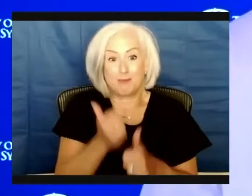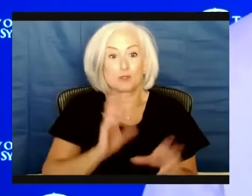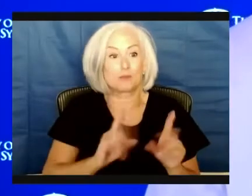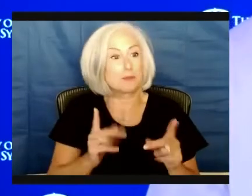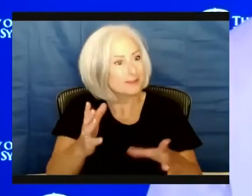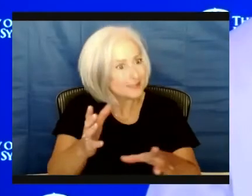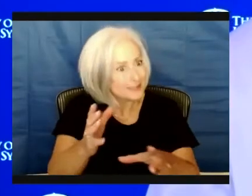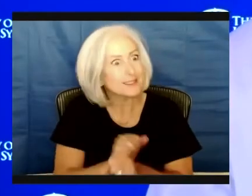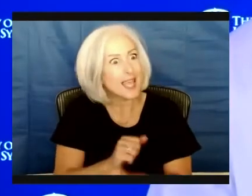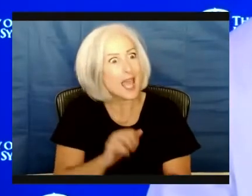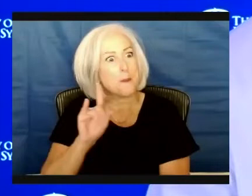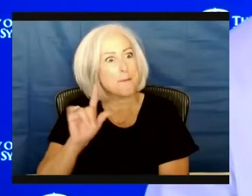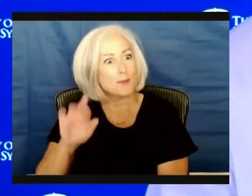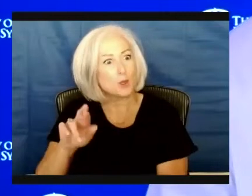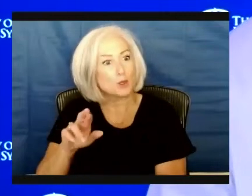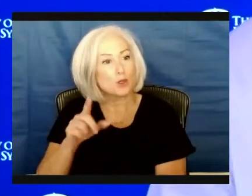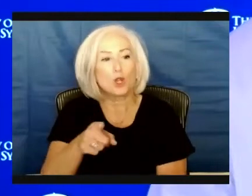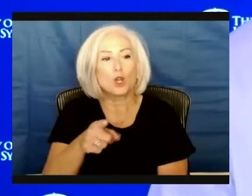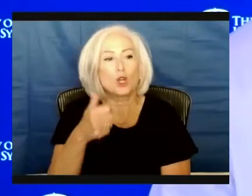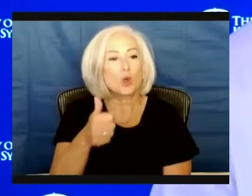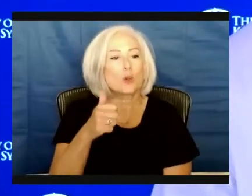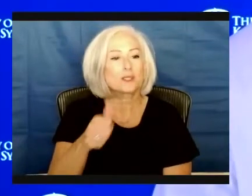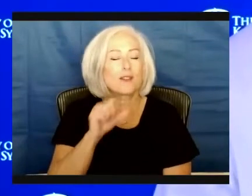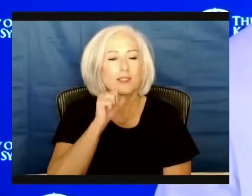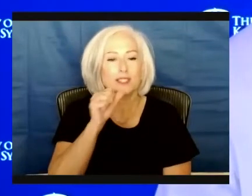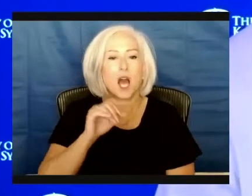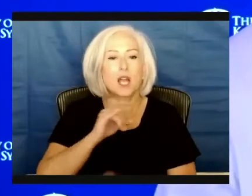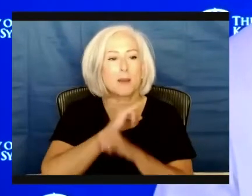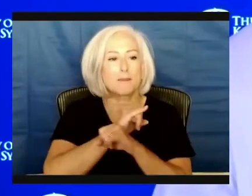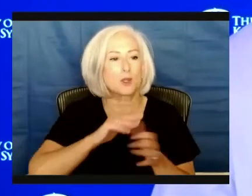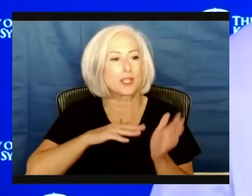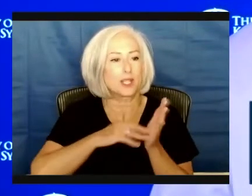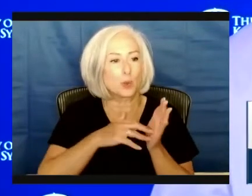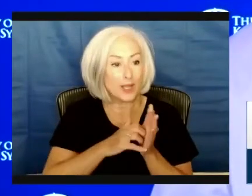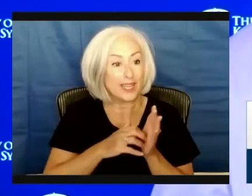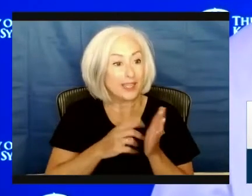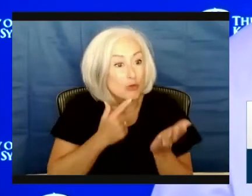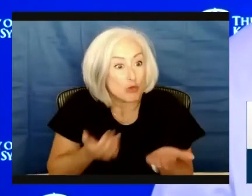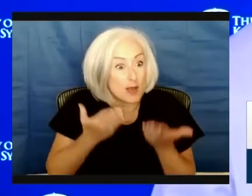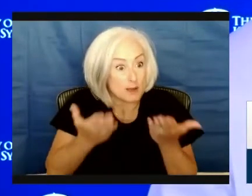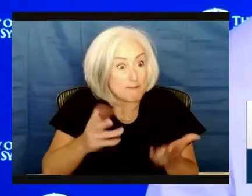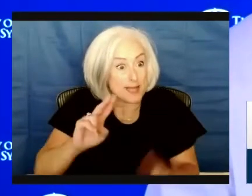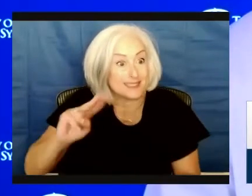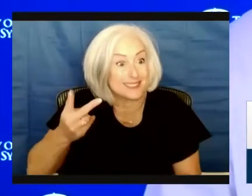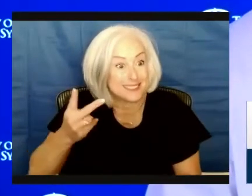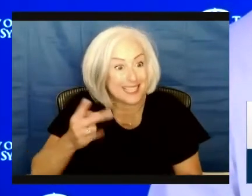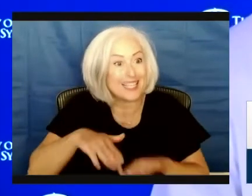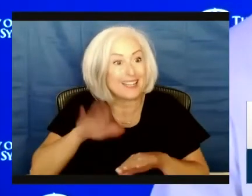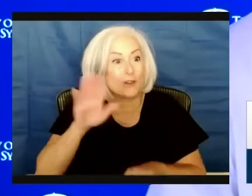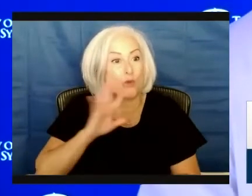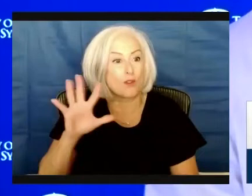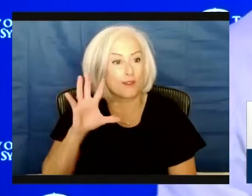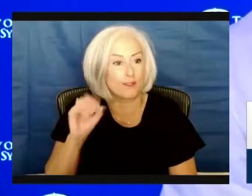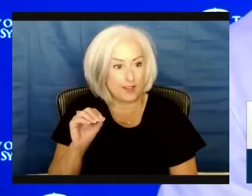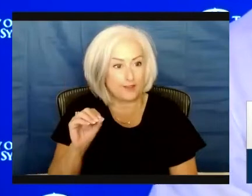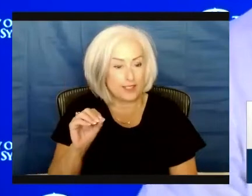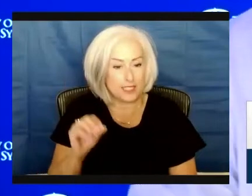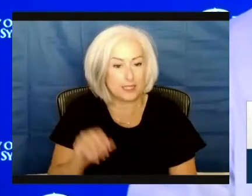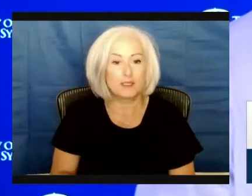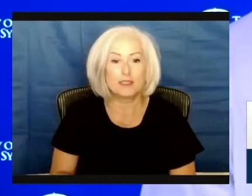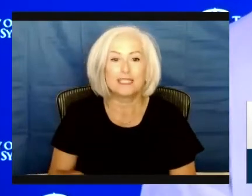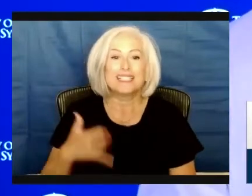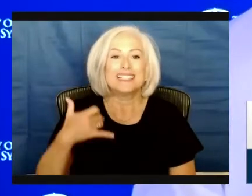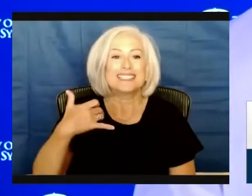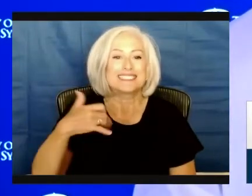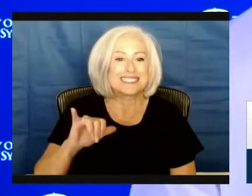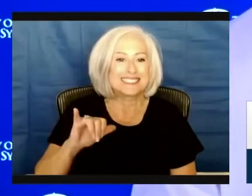not immunocompromised, you are recommended to have a second booster if you are 50 and older, and that's still a little bit younger than